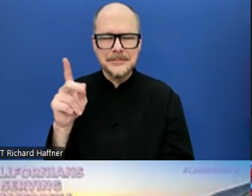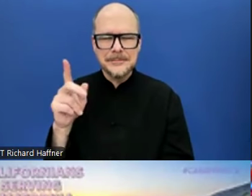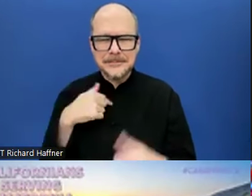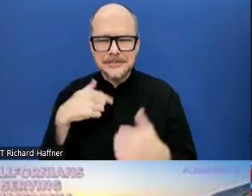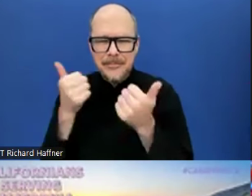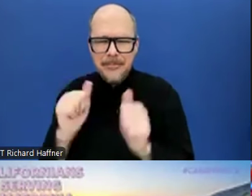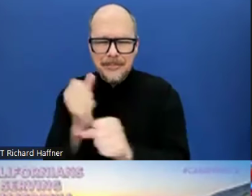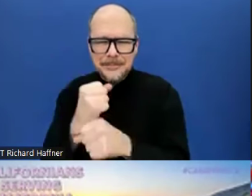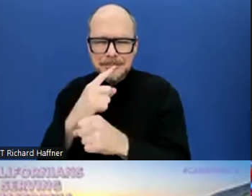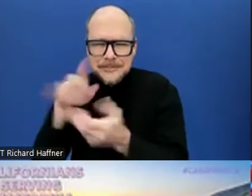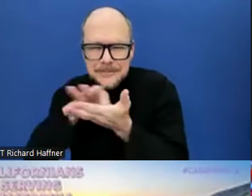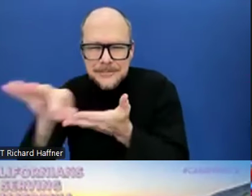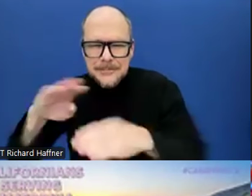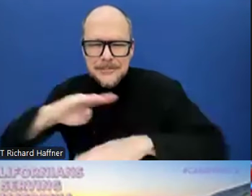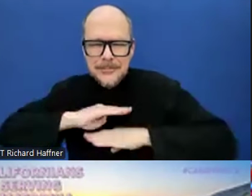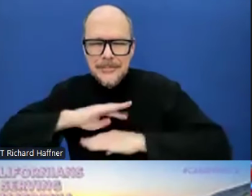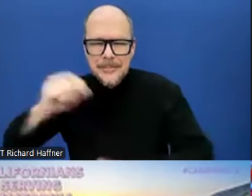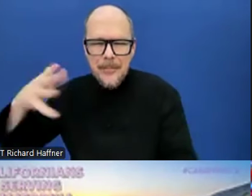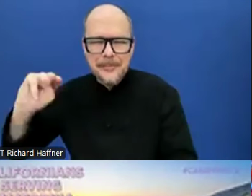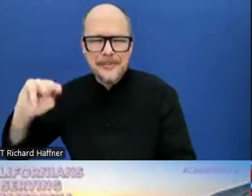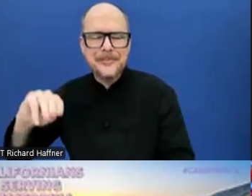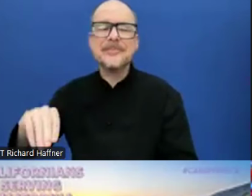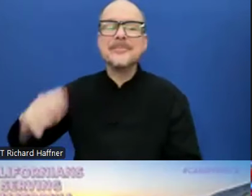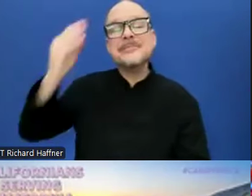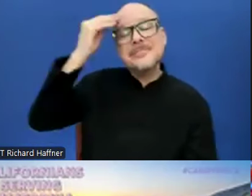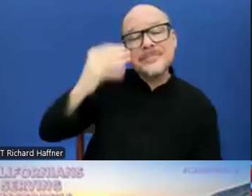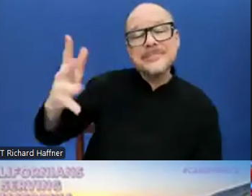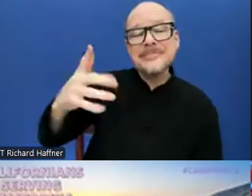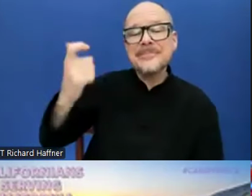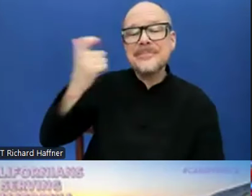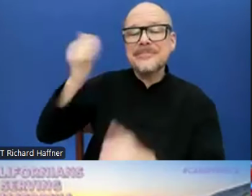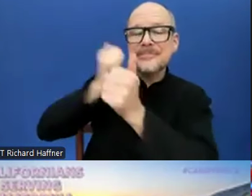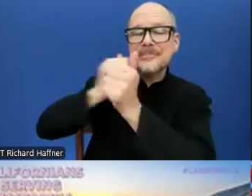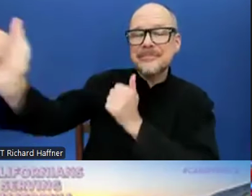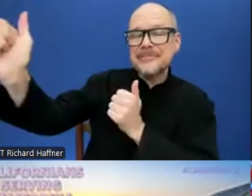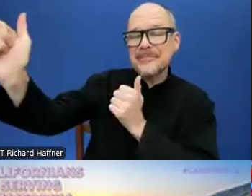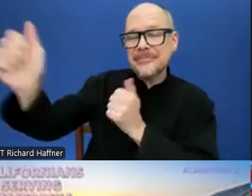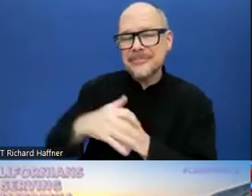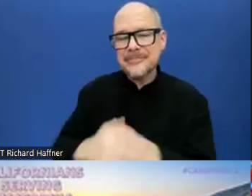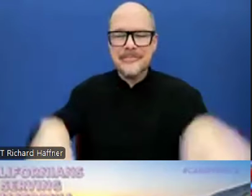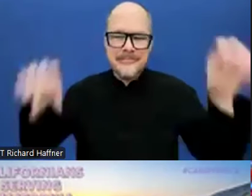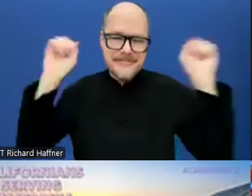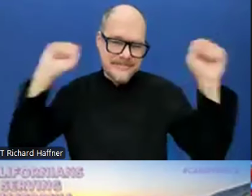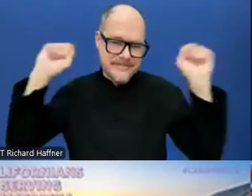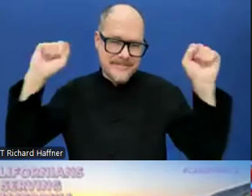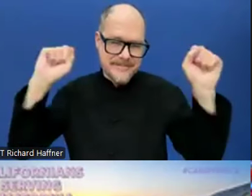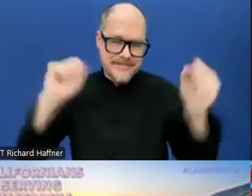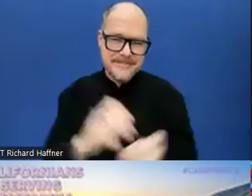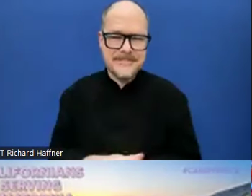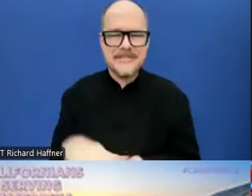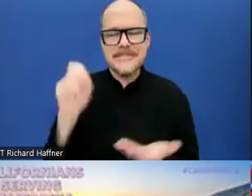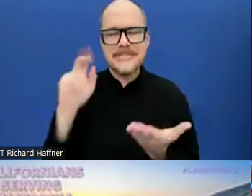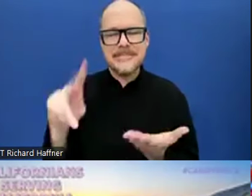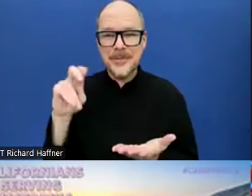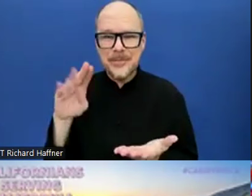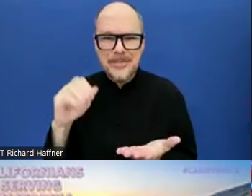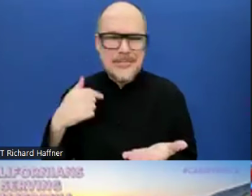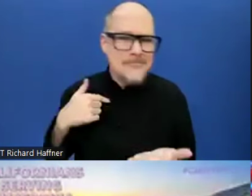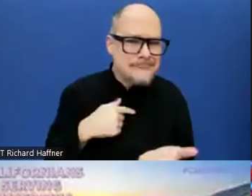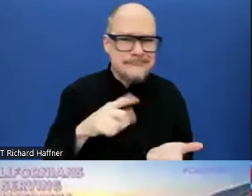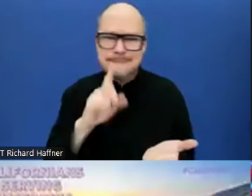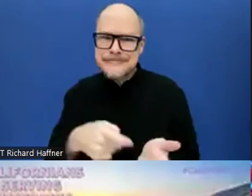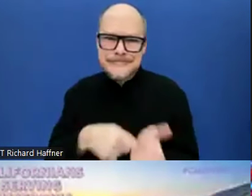quorum here. We just made it. Yay, all right. Fernando, we really needed you. Thanks